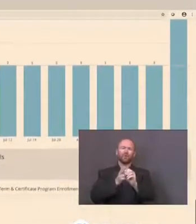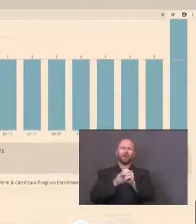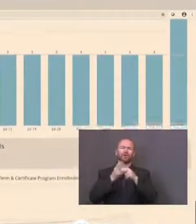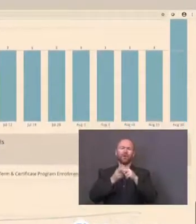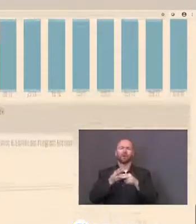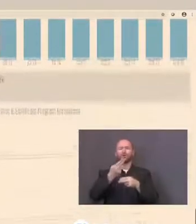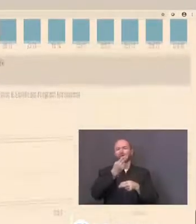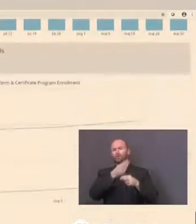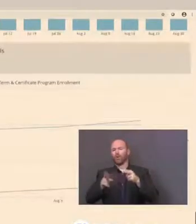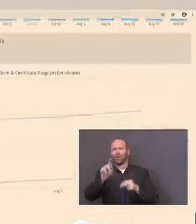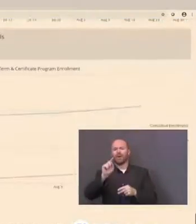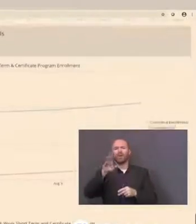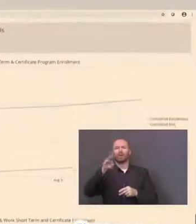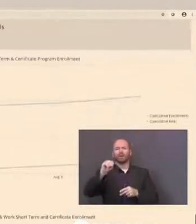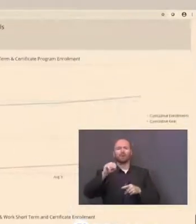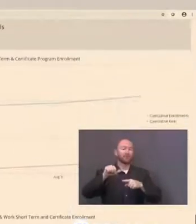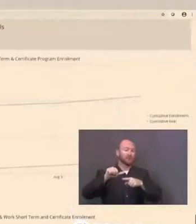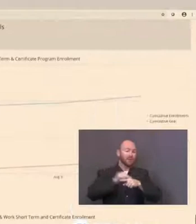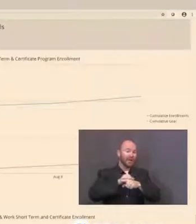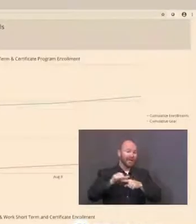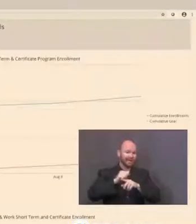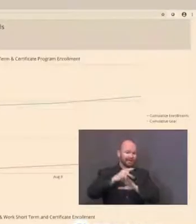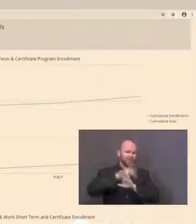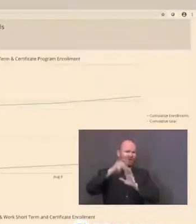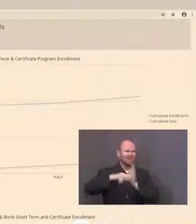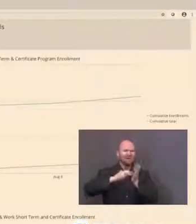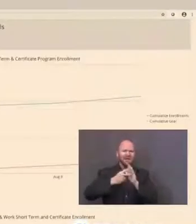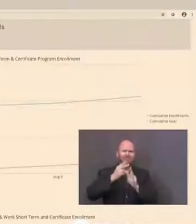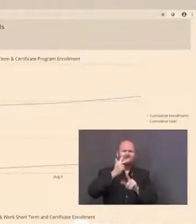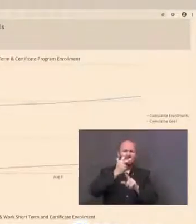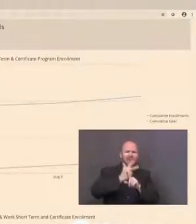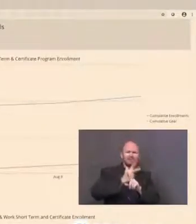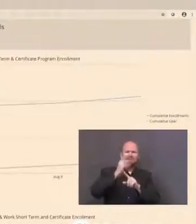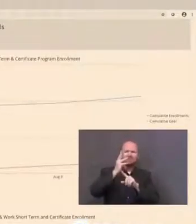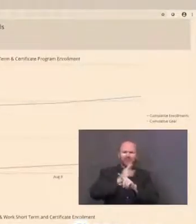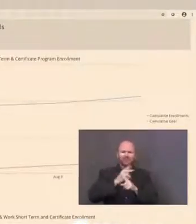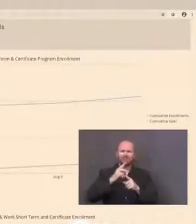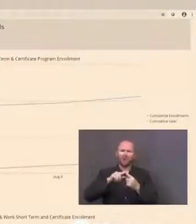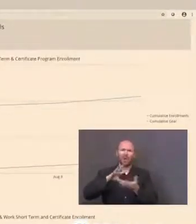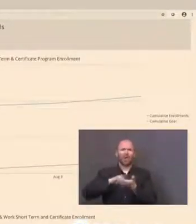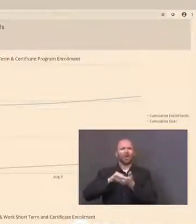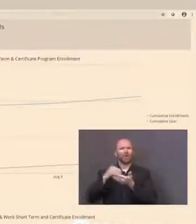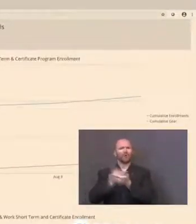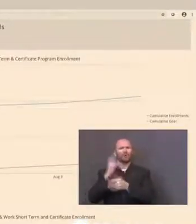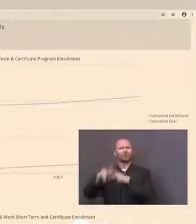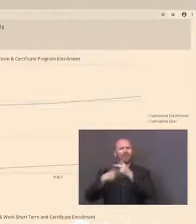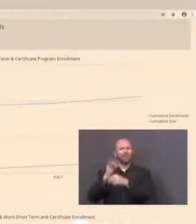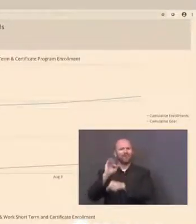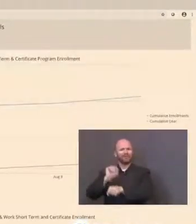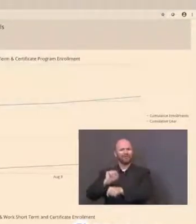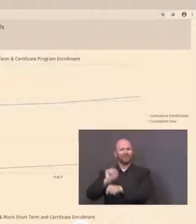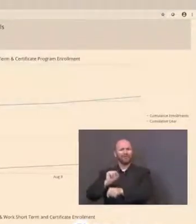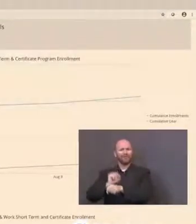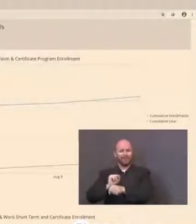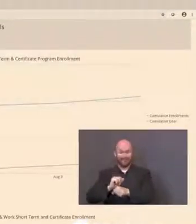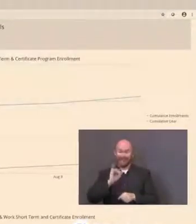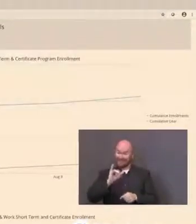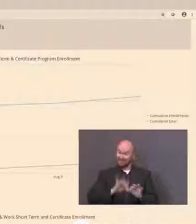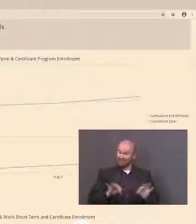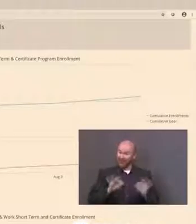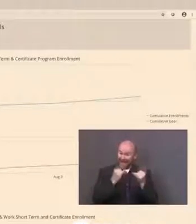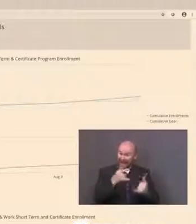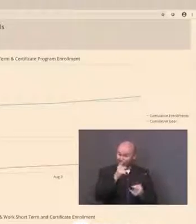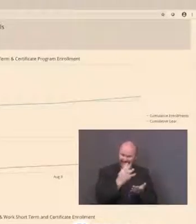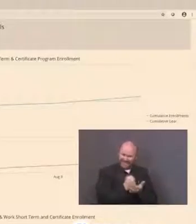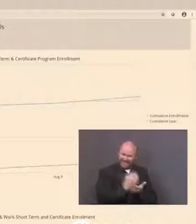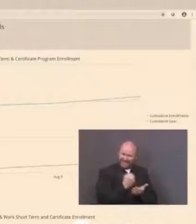This is something that was important to us before the pandemic. It's more important now than ever, and will be important after the pandemic.